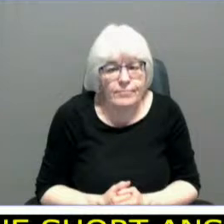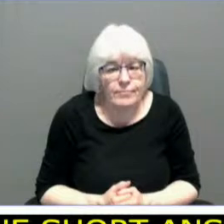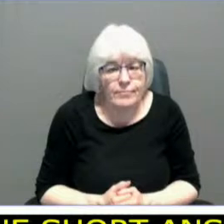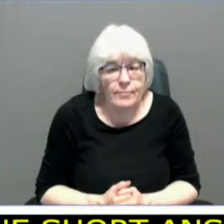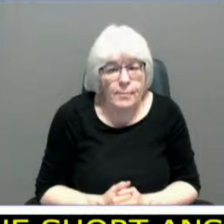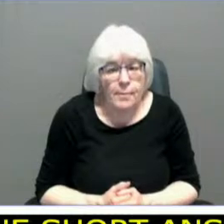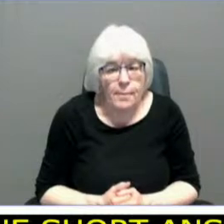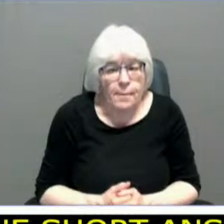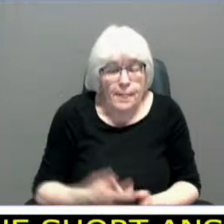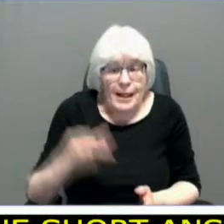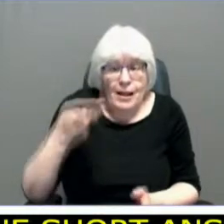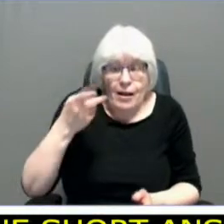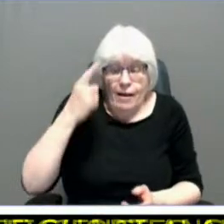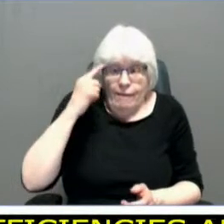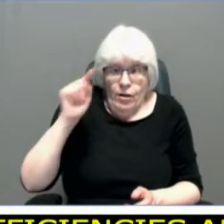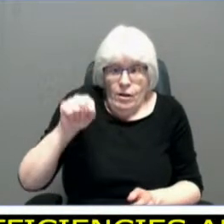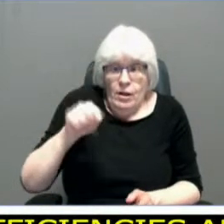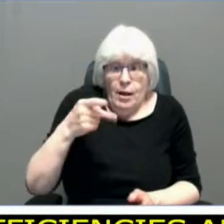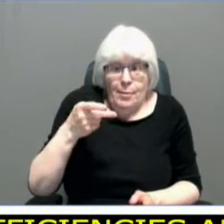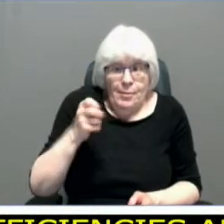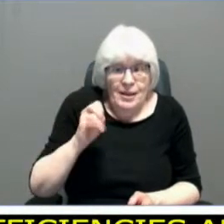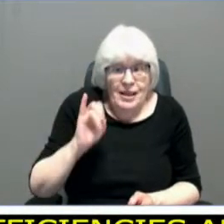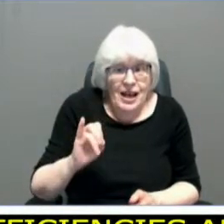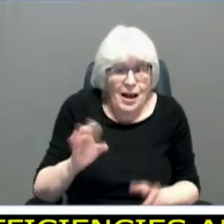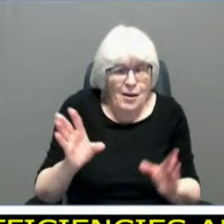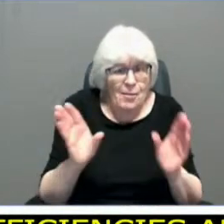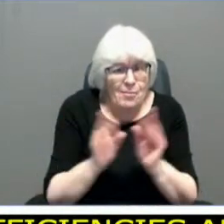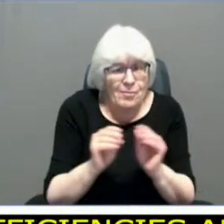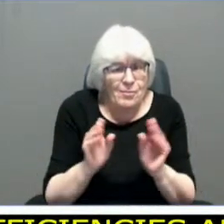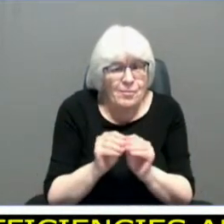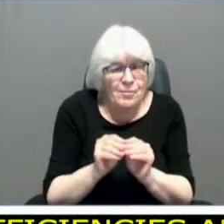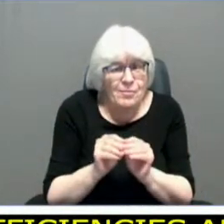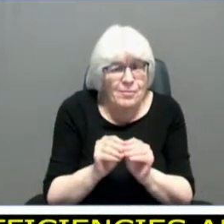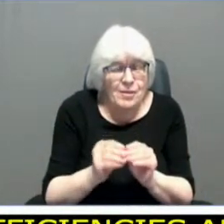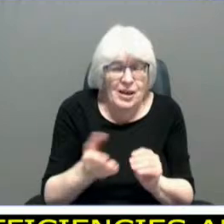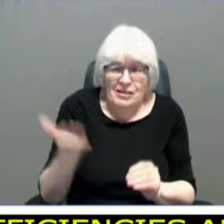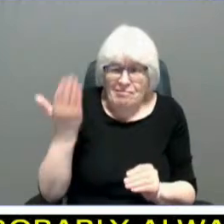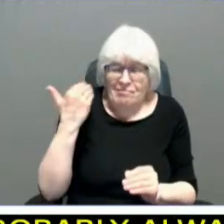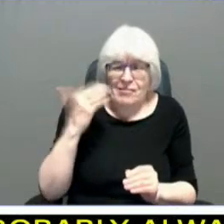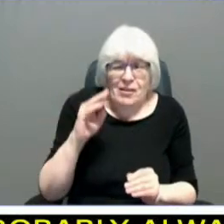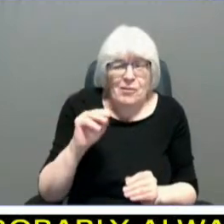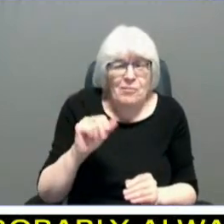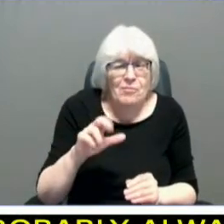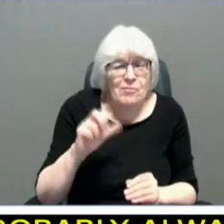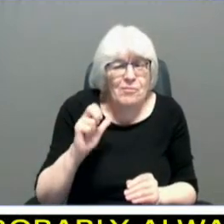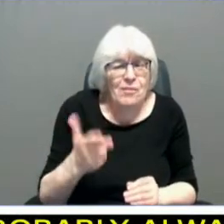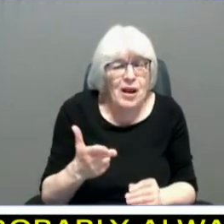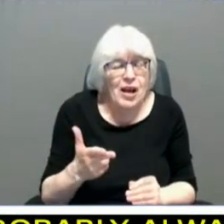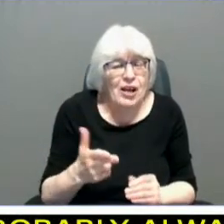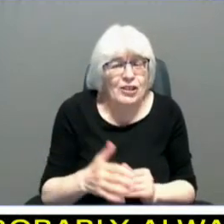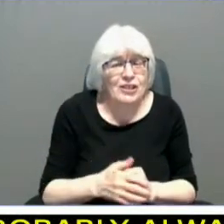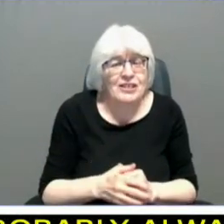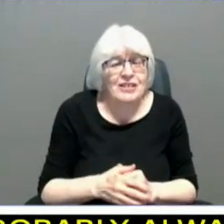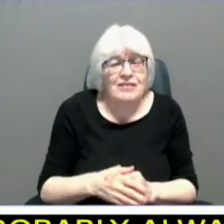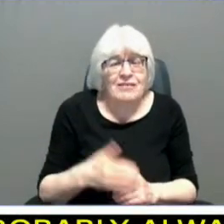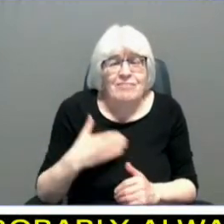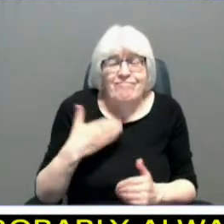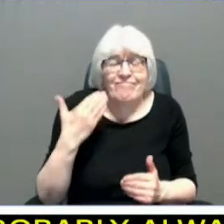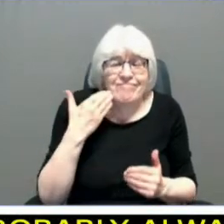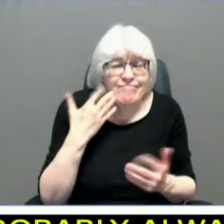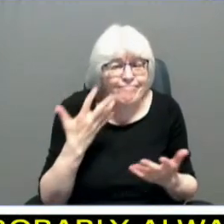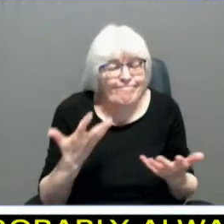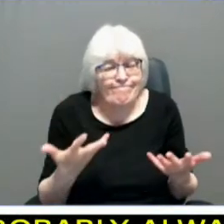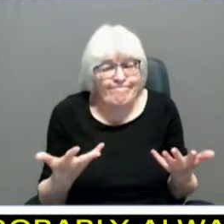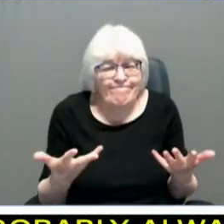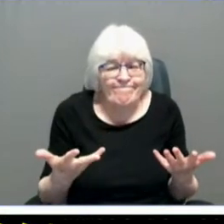we left that meeting in March, I think we all knew we didn't have an excess of much other than